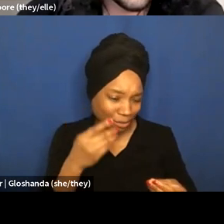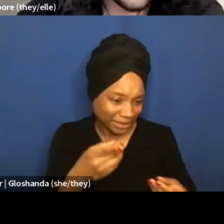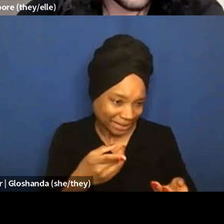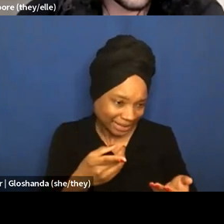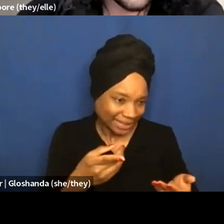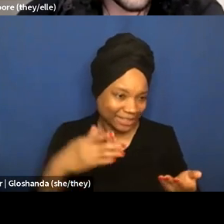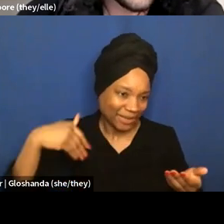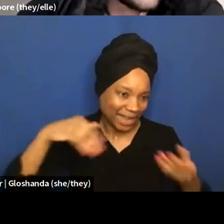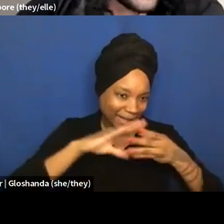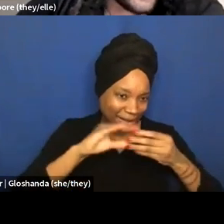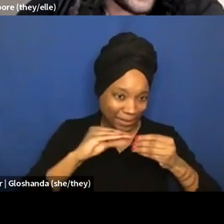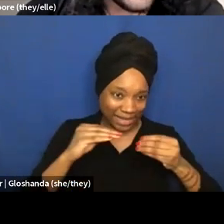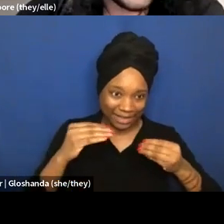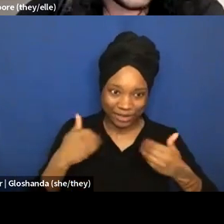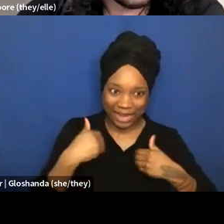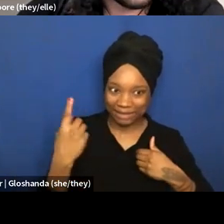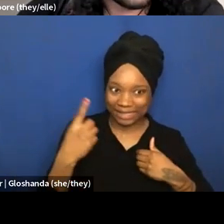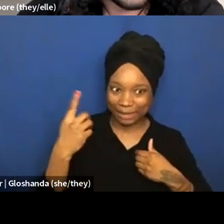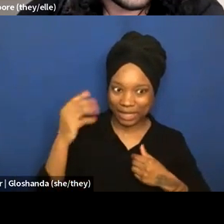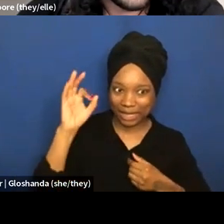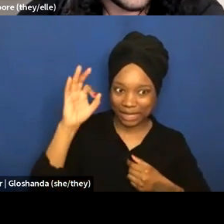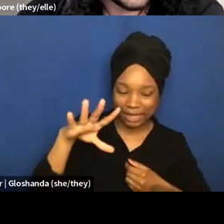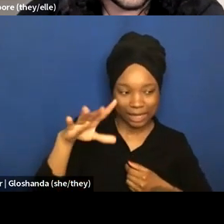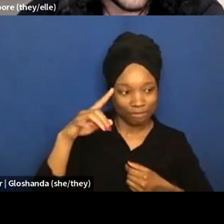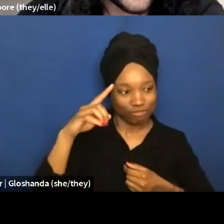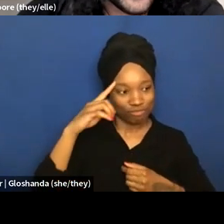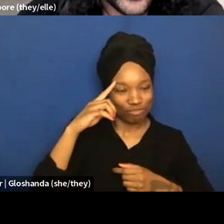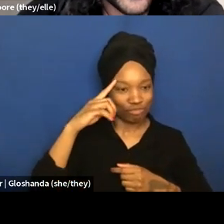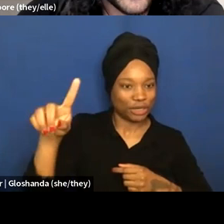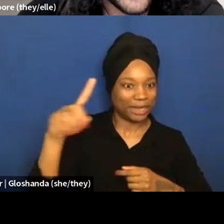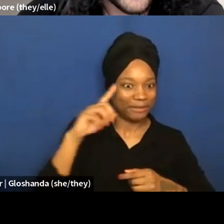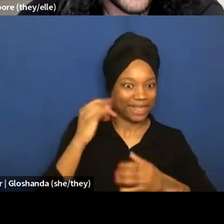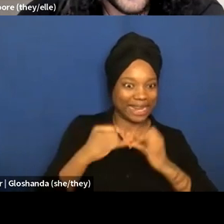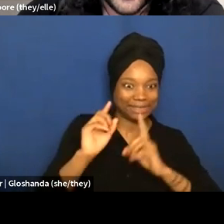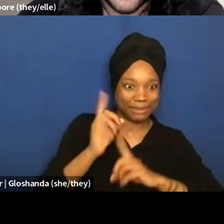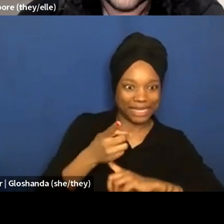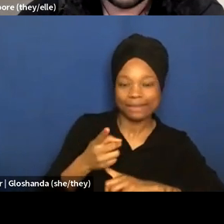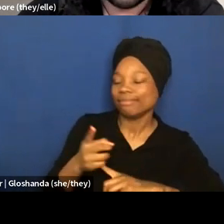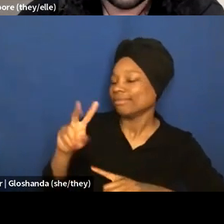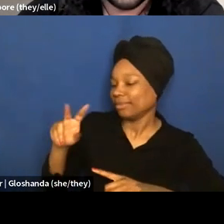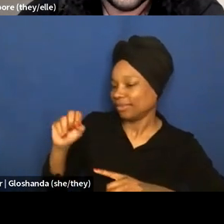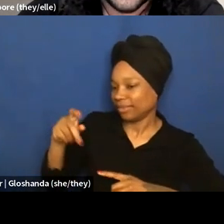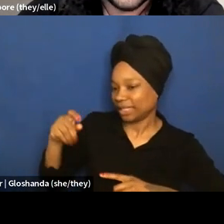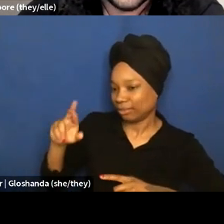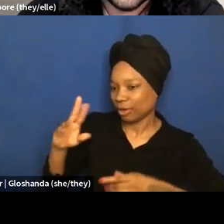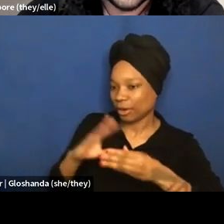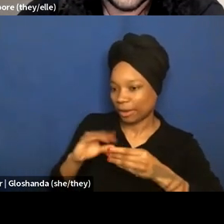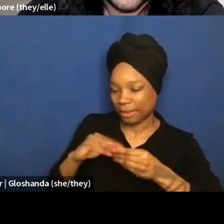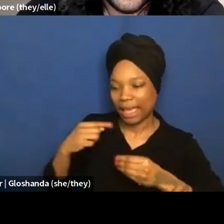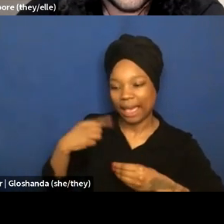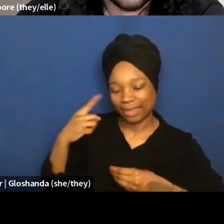1 minute? I think it's reaffirming, right, that a lot of these things exist. I